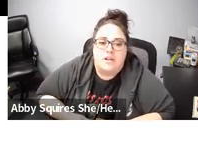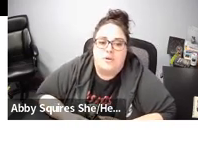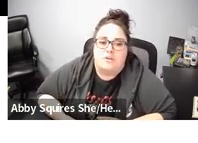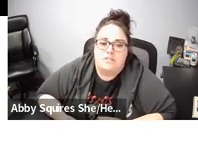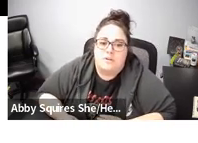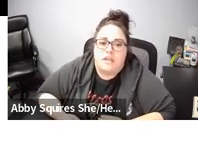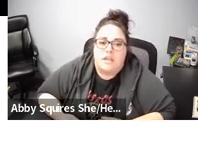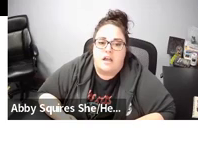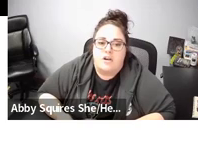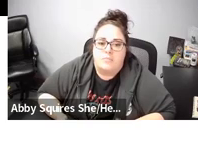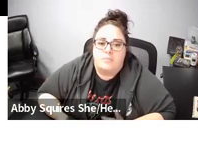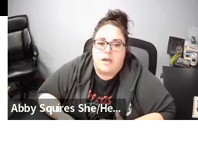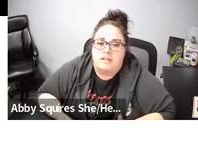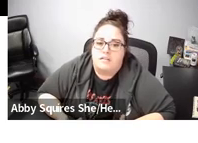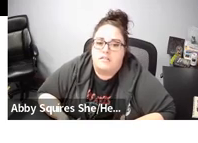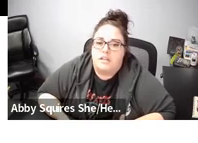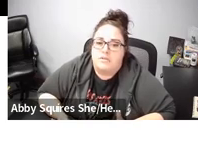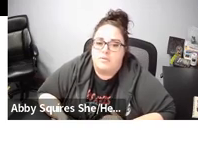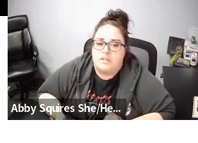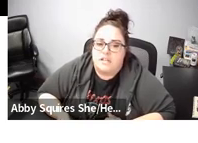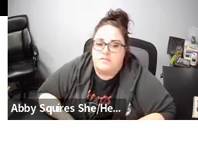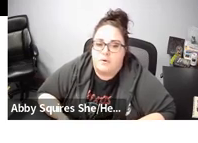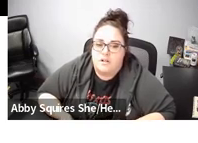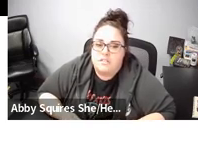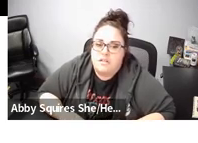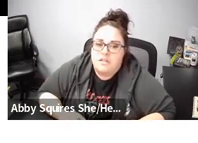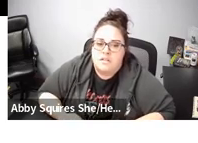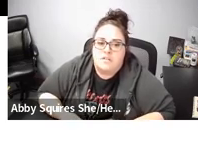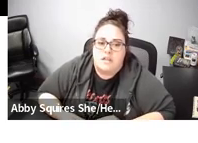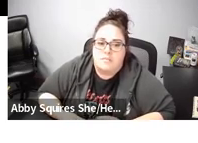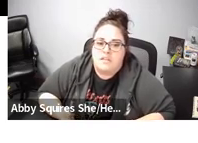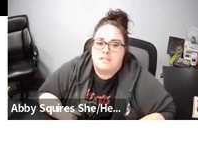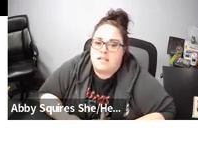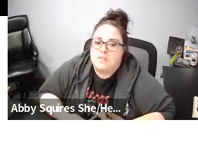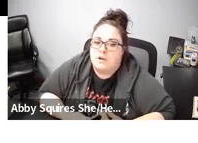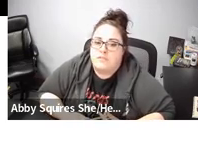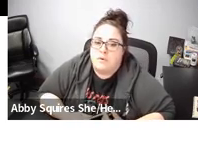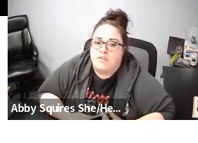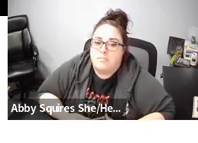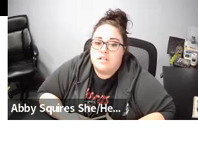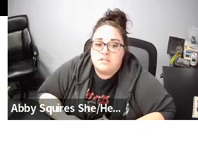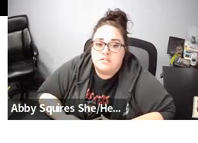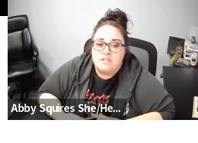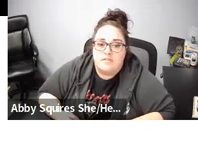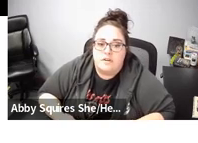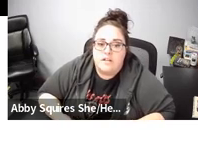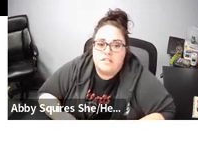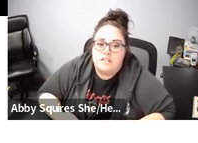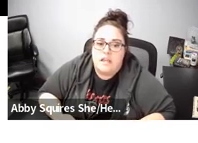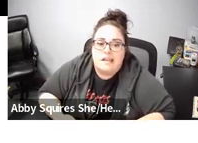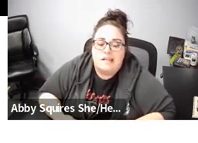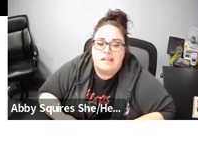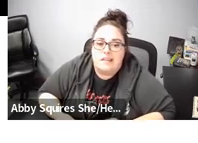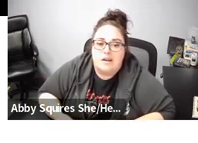are pretty cool. So they help by letting you use less force. So that means less work for the muscles of your